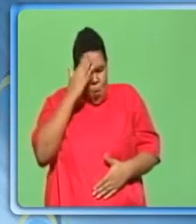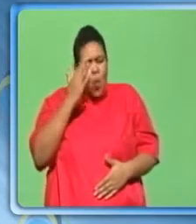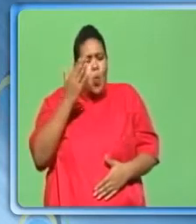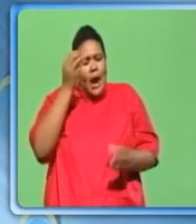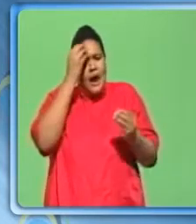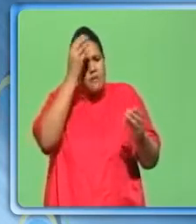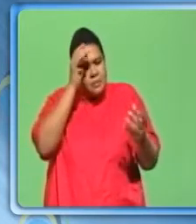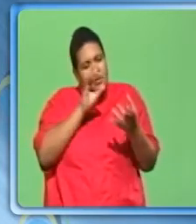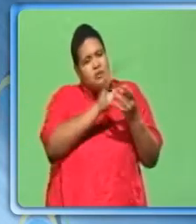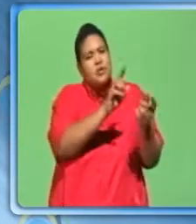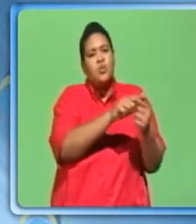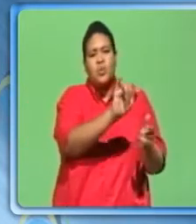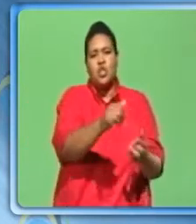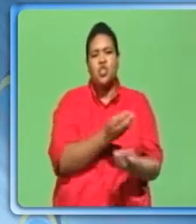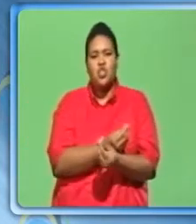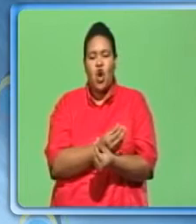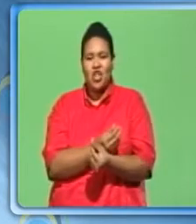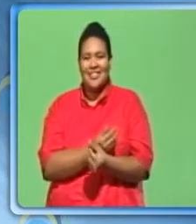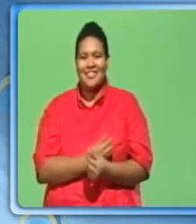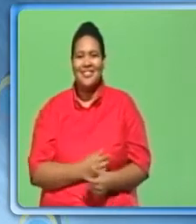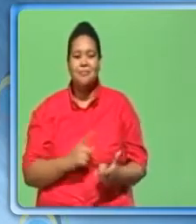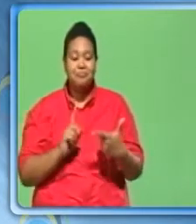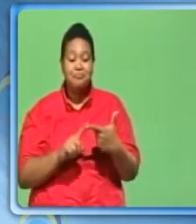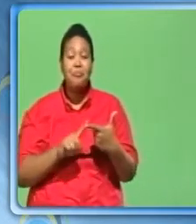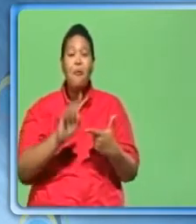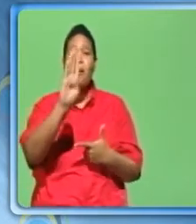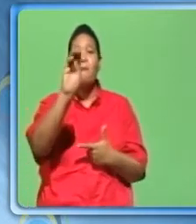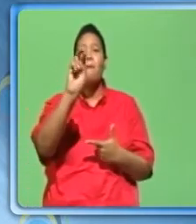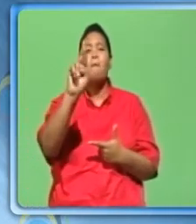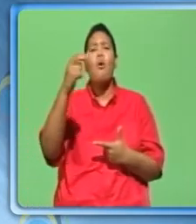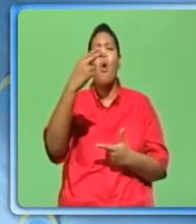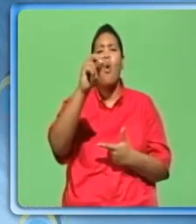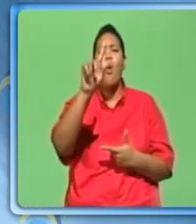regarding the soil layers. Boreholes. Boreholes are drilled